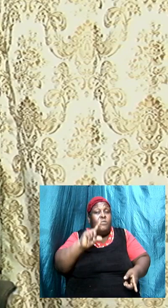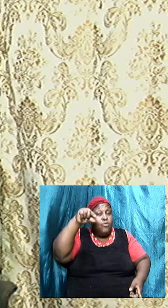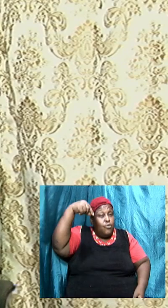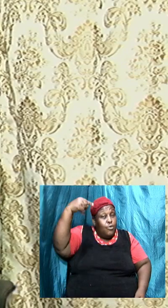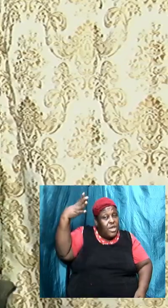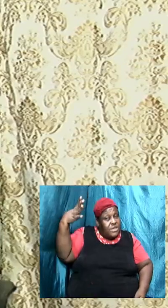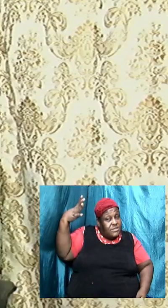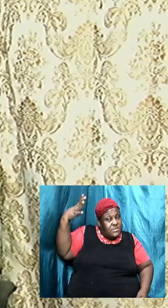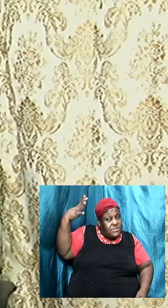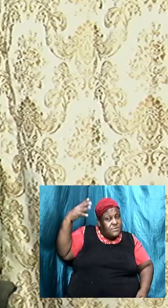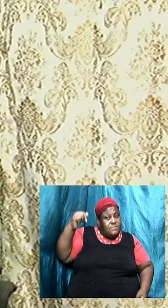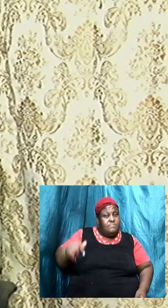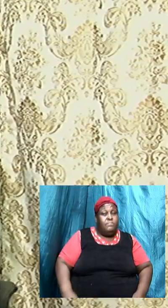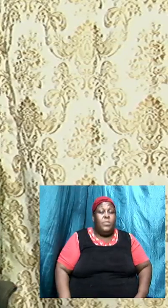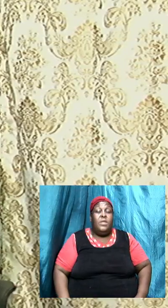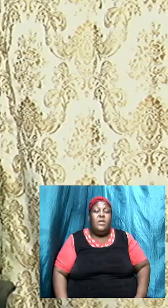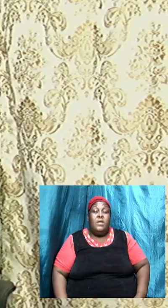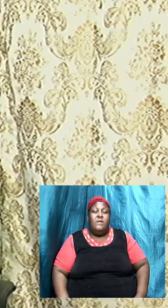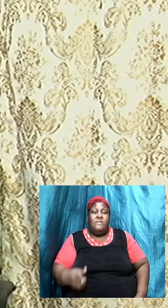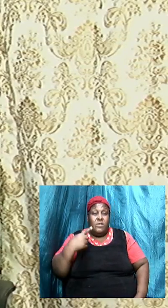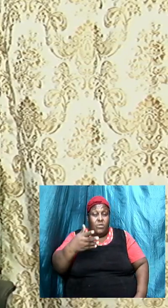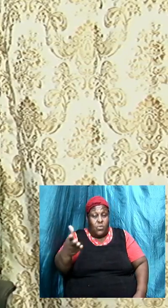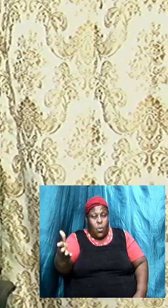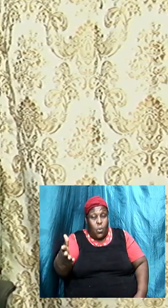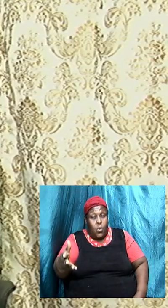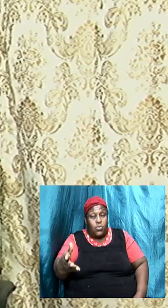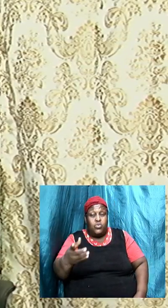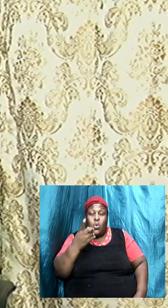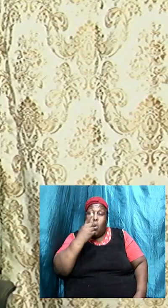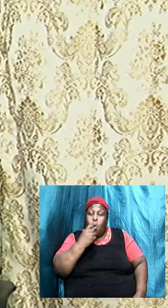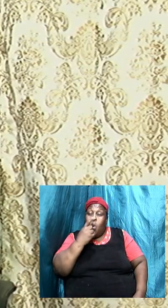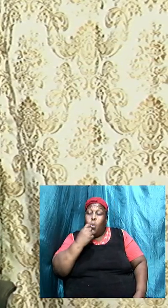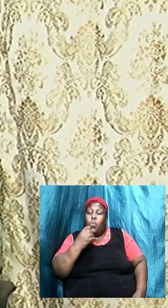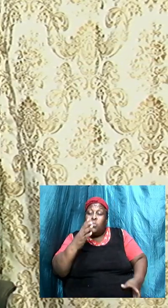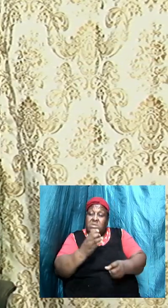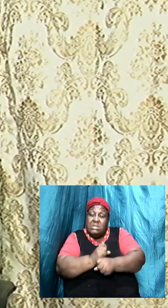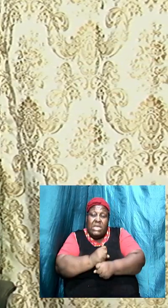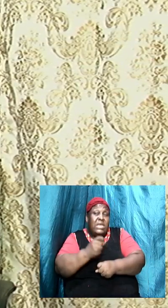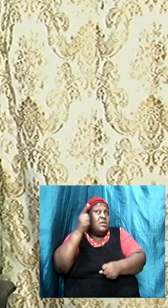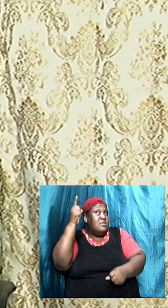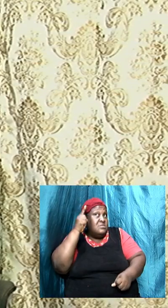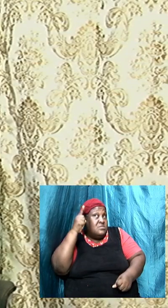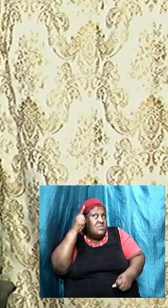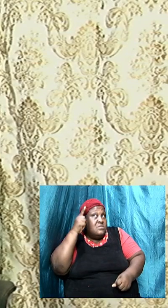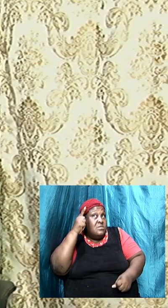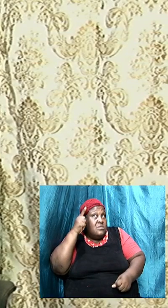That is, those who take heed in the doctrine of demons